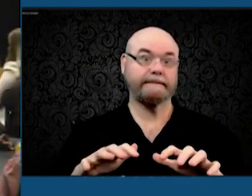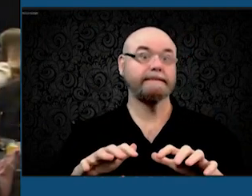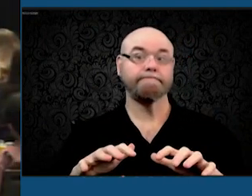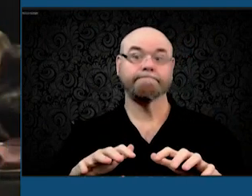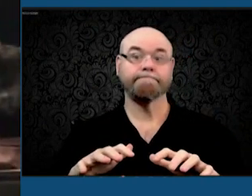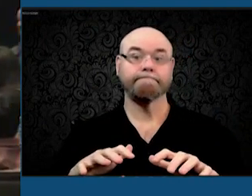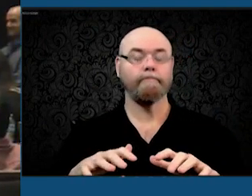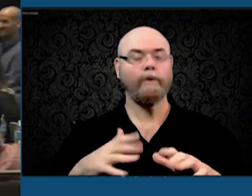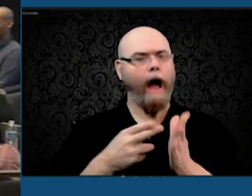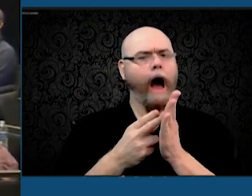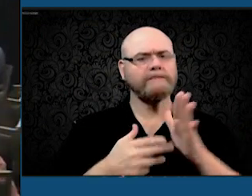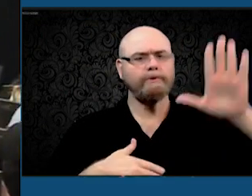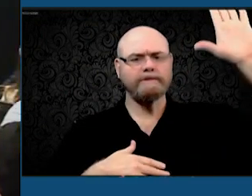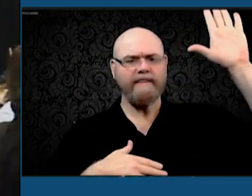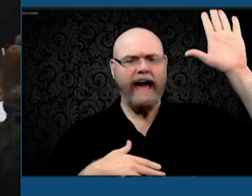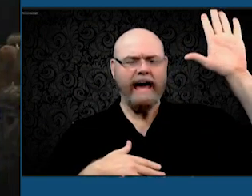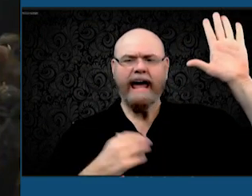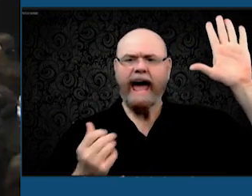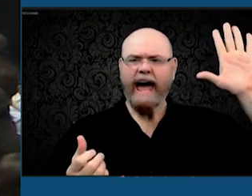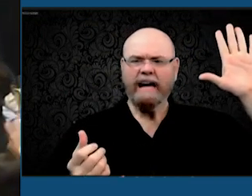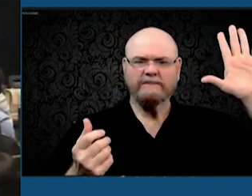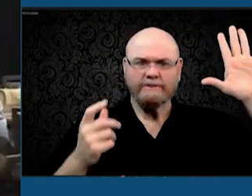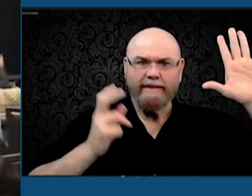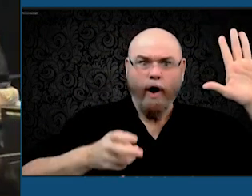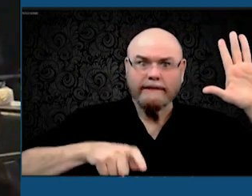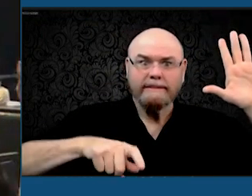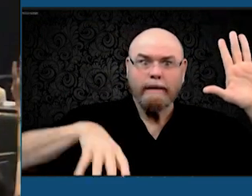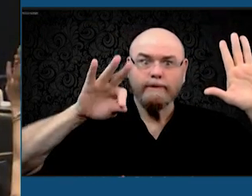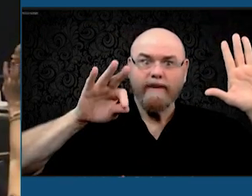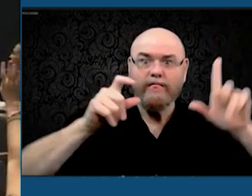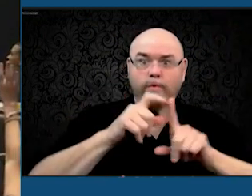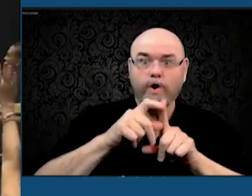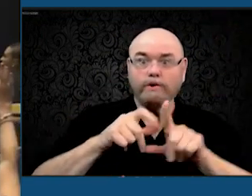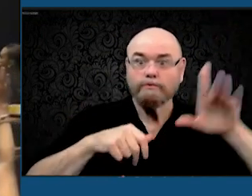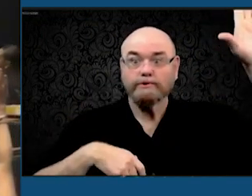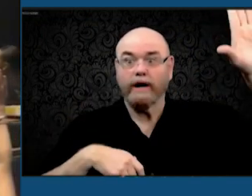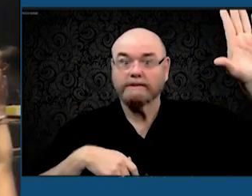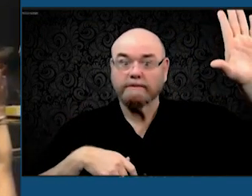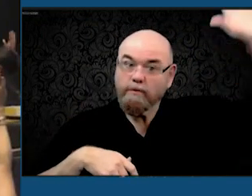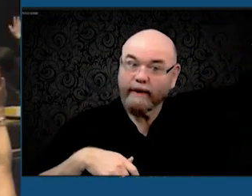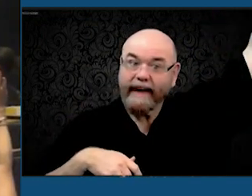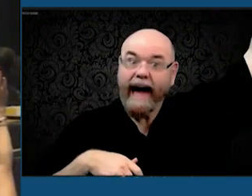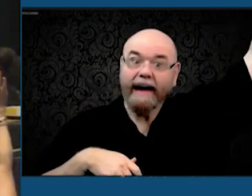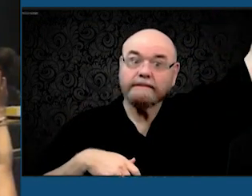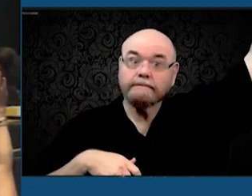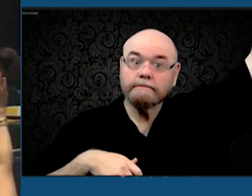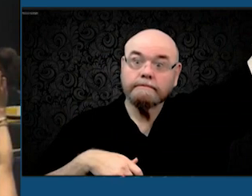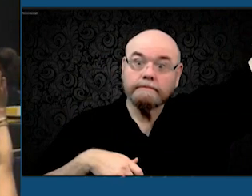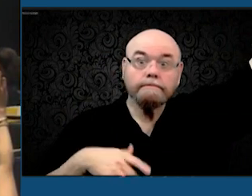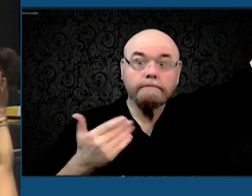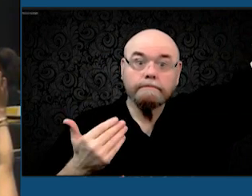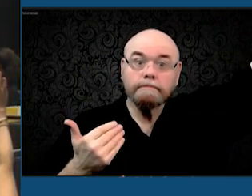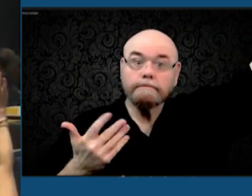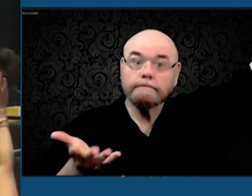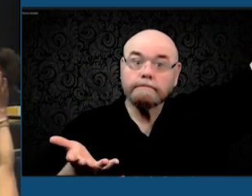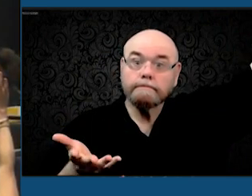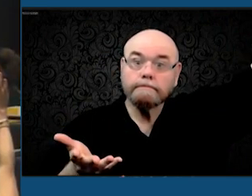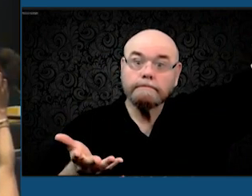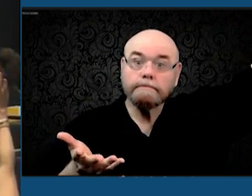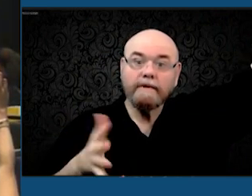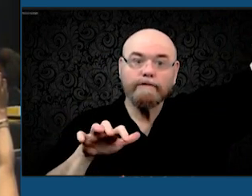hands. How many of you had some trouble finding the word? Hands up high. Like really high. Stretch it out. Come on. Freeze. Do not put it